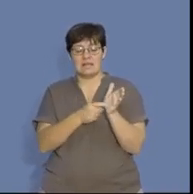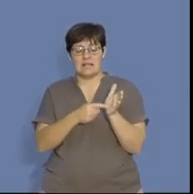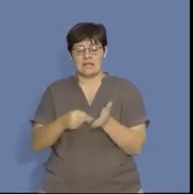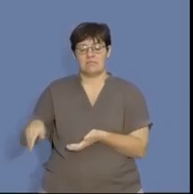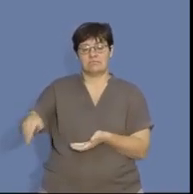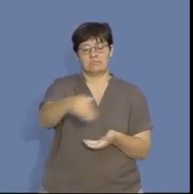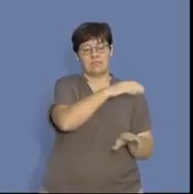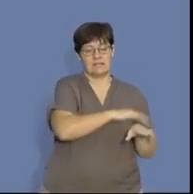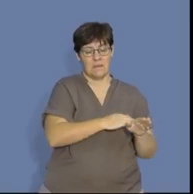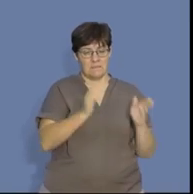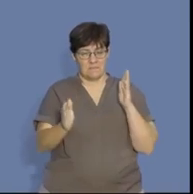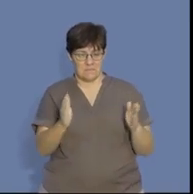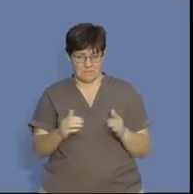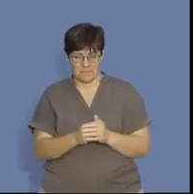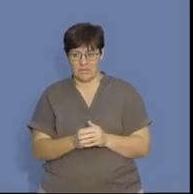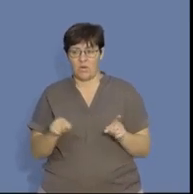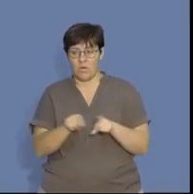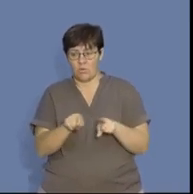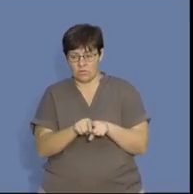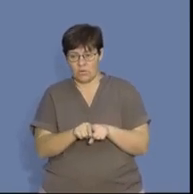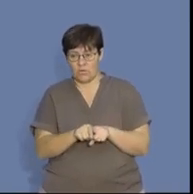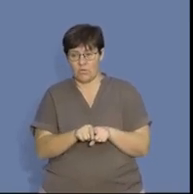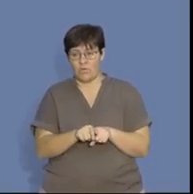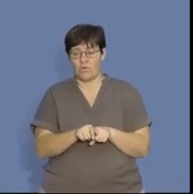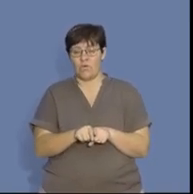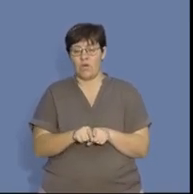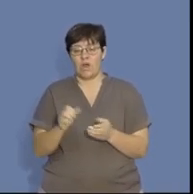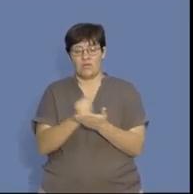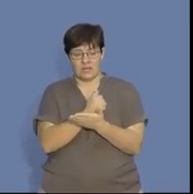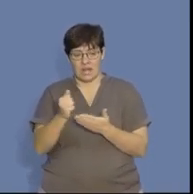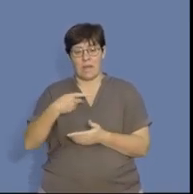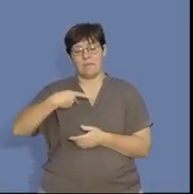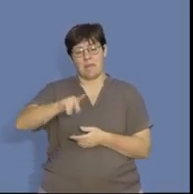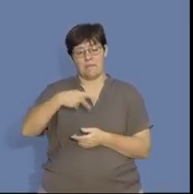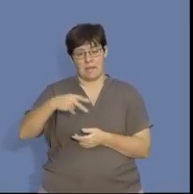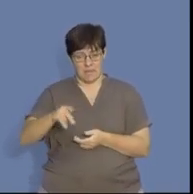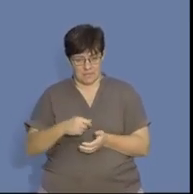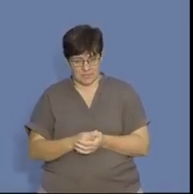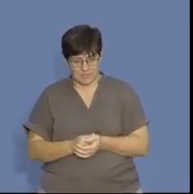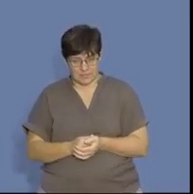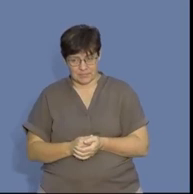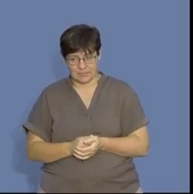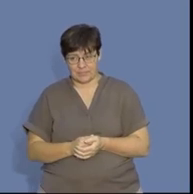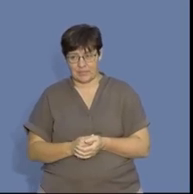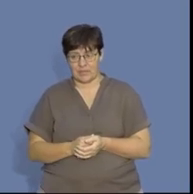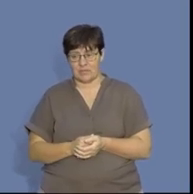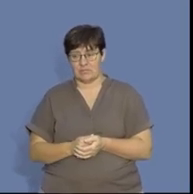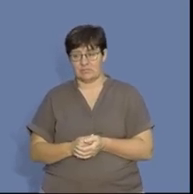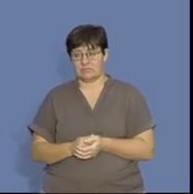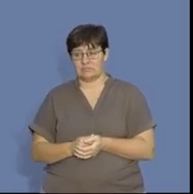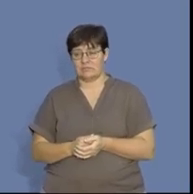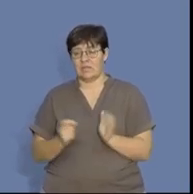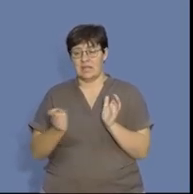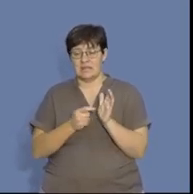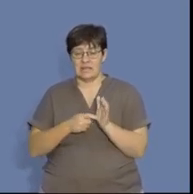debtors collection period, and we are given the creditors payment period. Now, if we examine